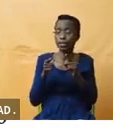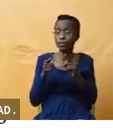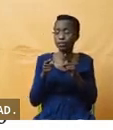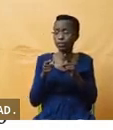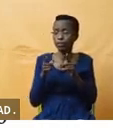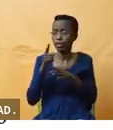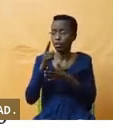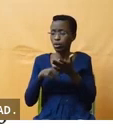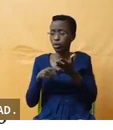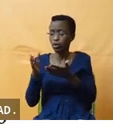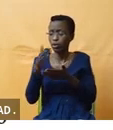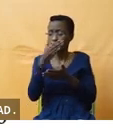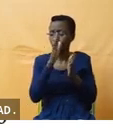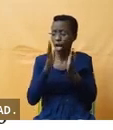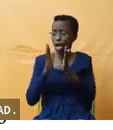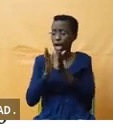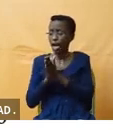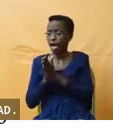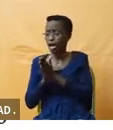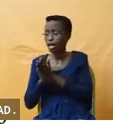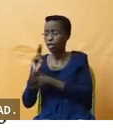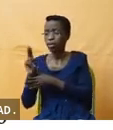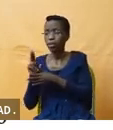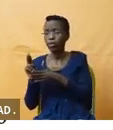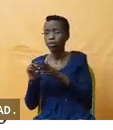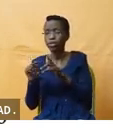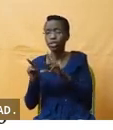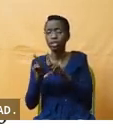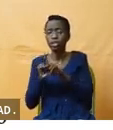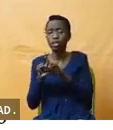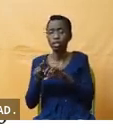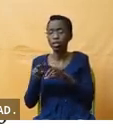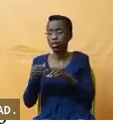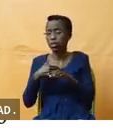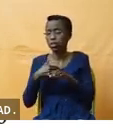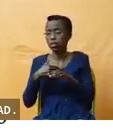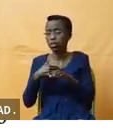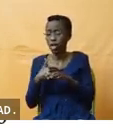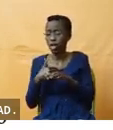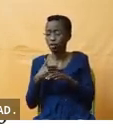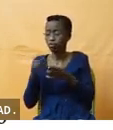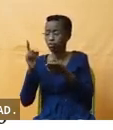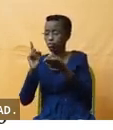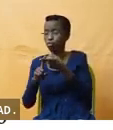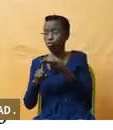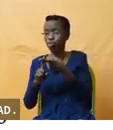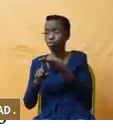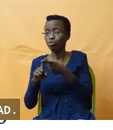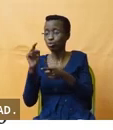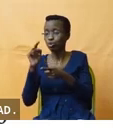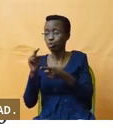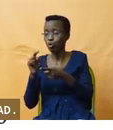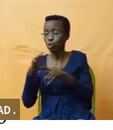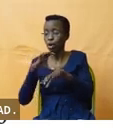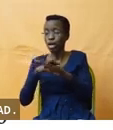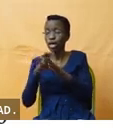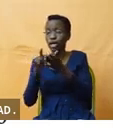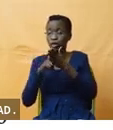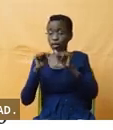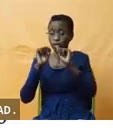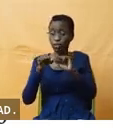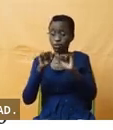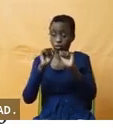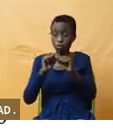match. So you'll have to maybe procure through debt to be able to fund some of these budgetary projects that you